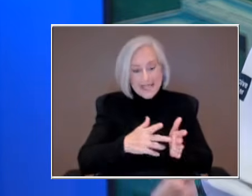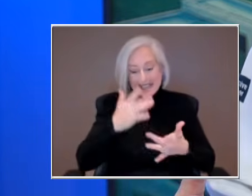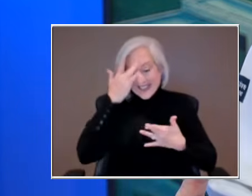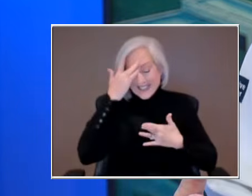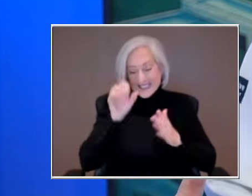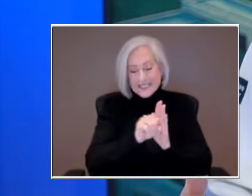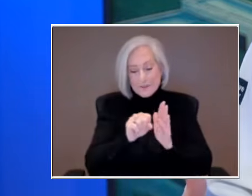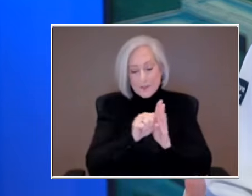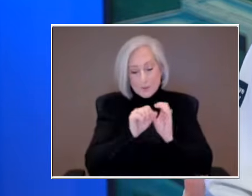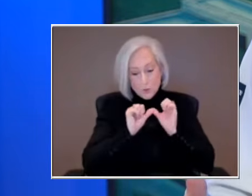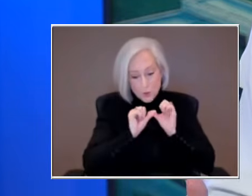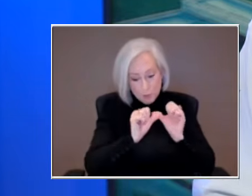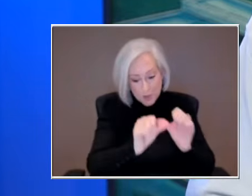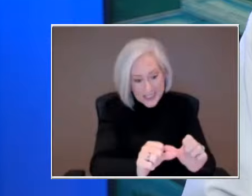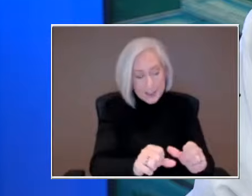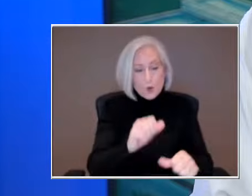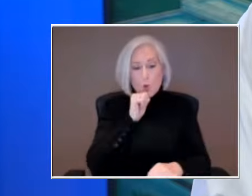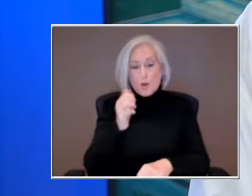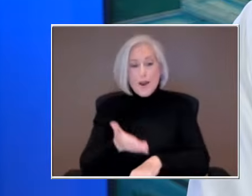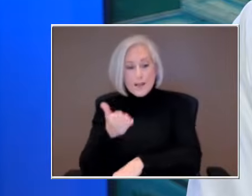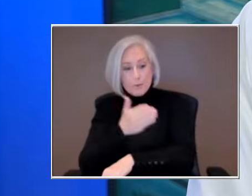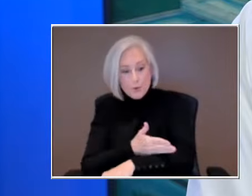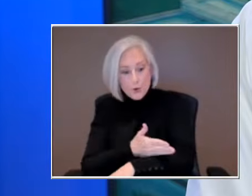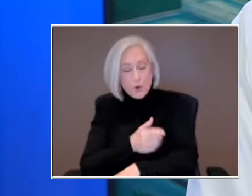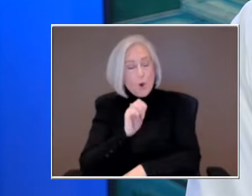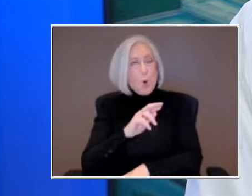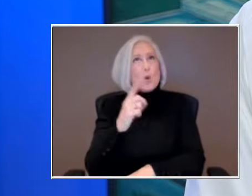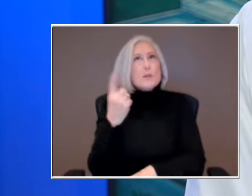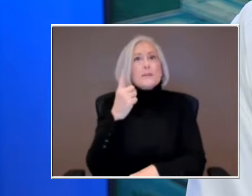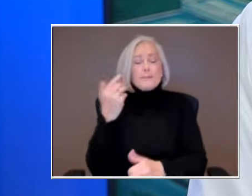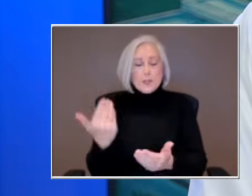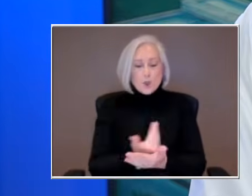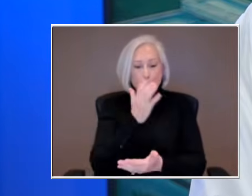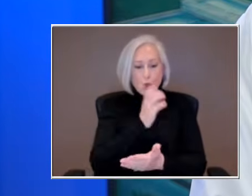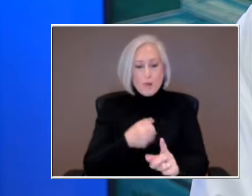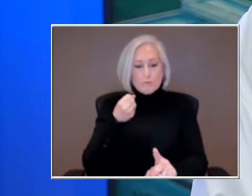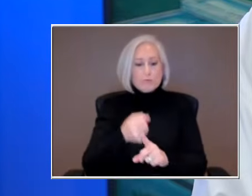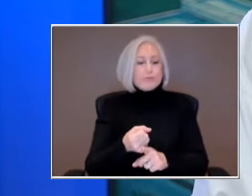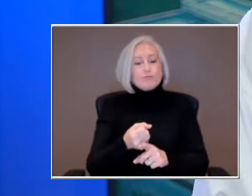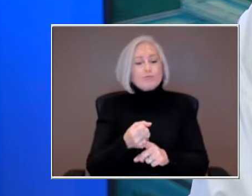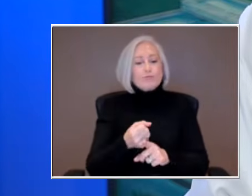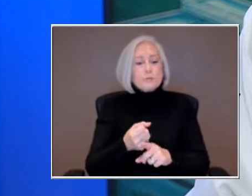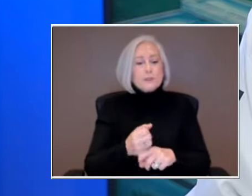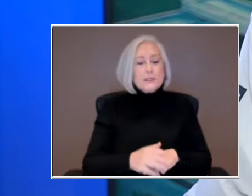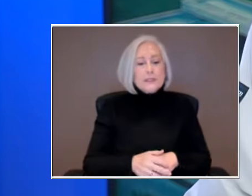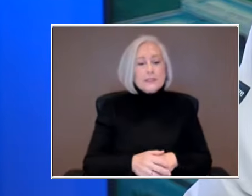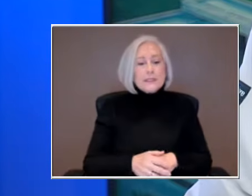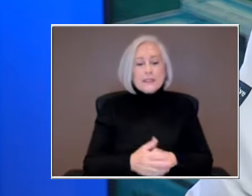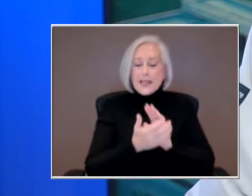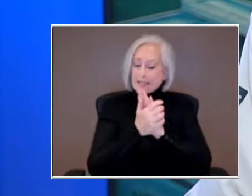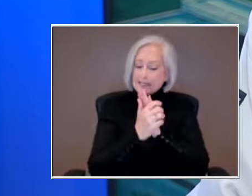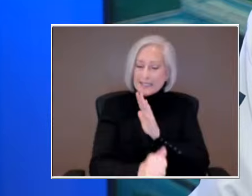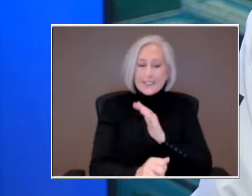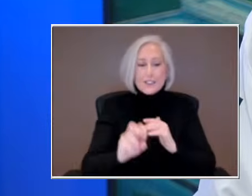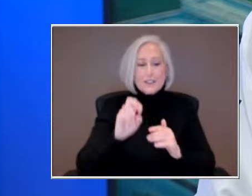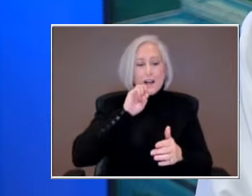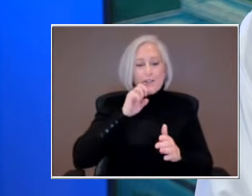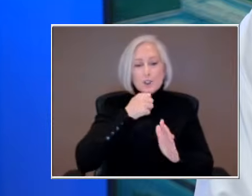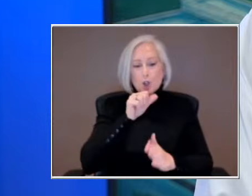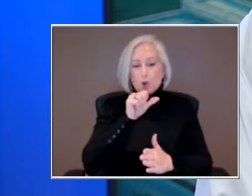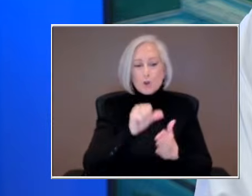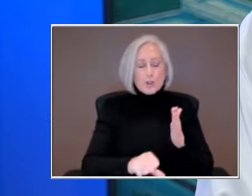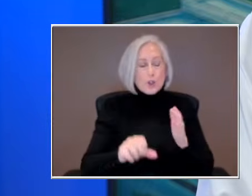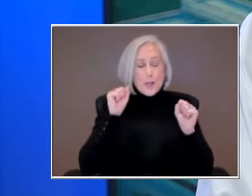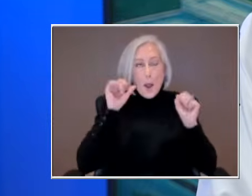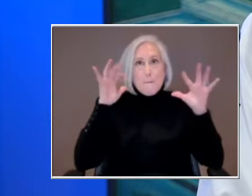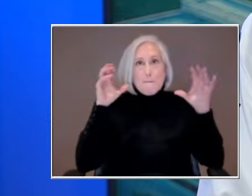new neurologically happen. The skills of a neurosurgeon still to this day amaze me, and